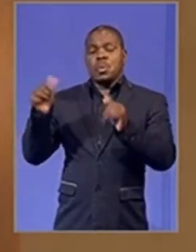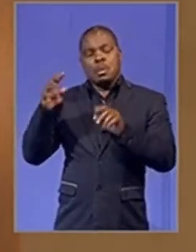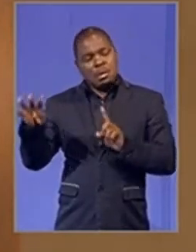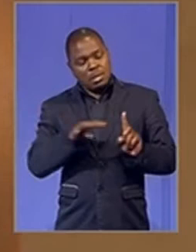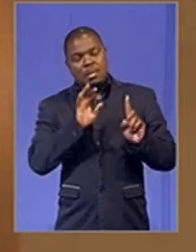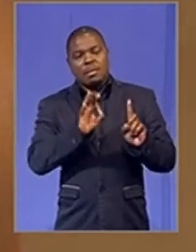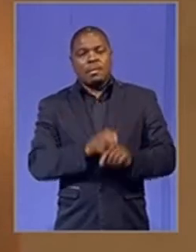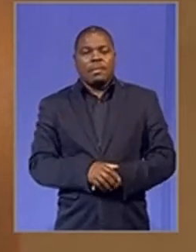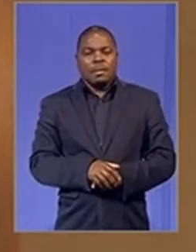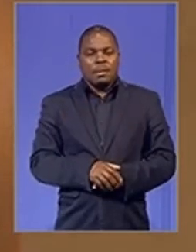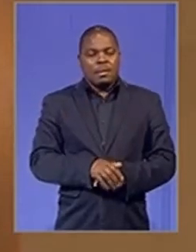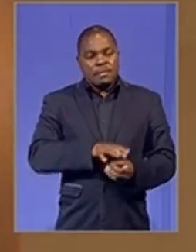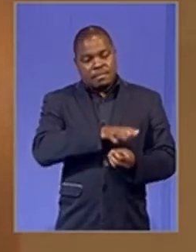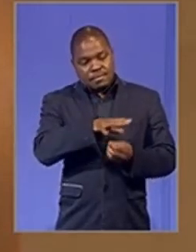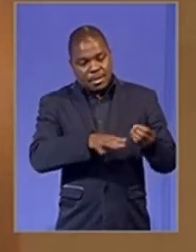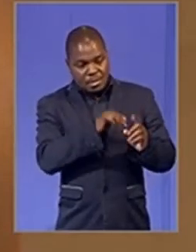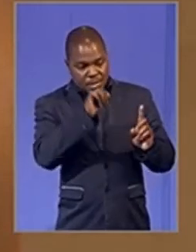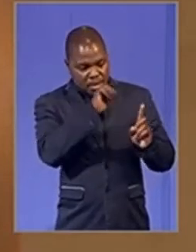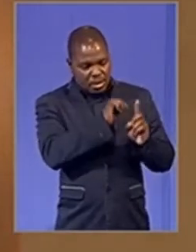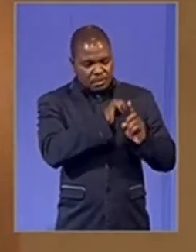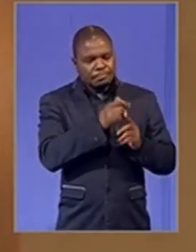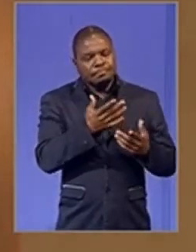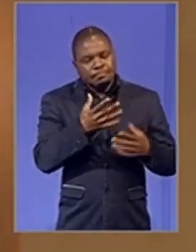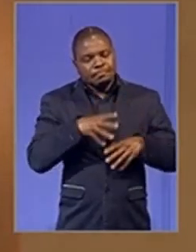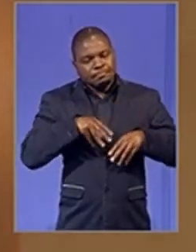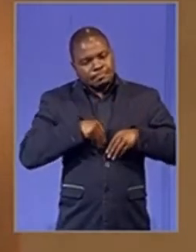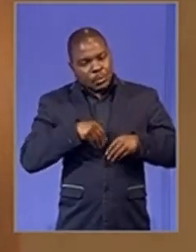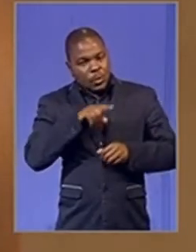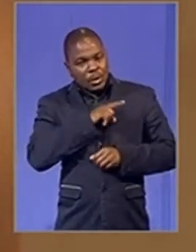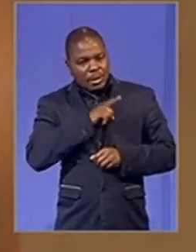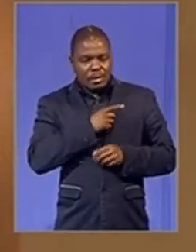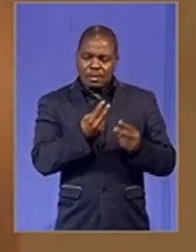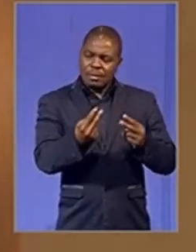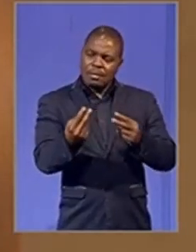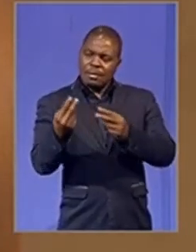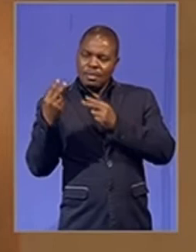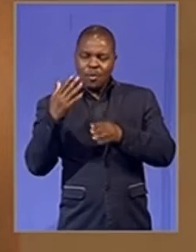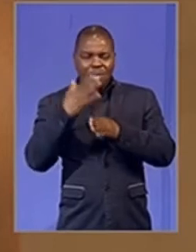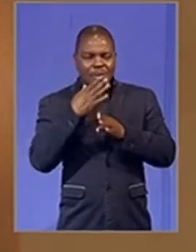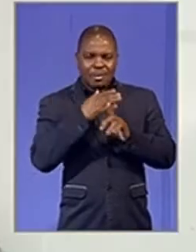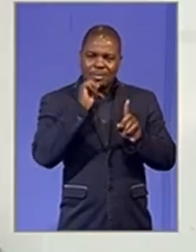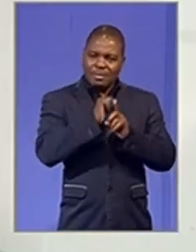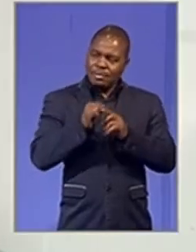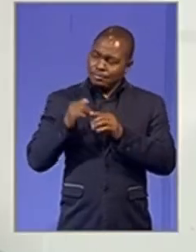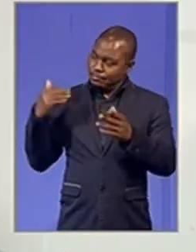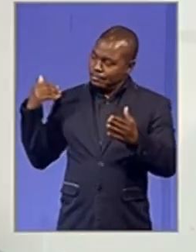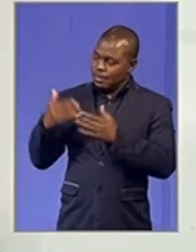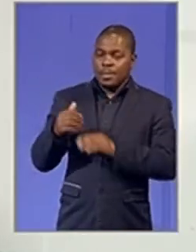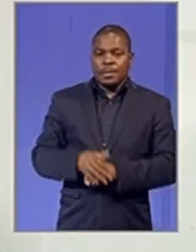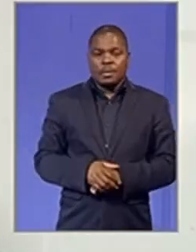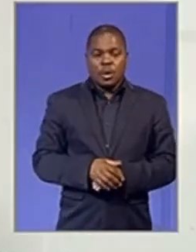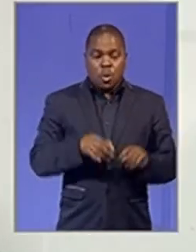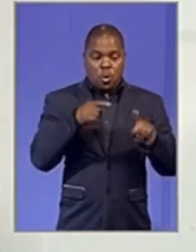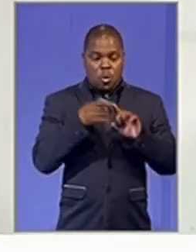family find consolation when they look at the work she leaves behind her name. She's passing at a